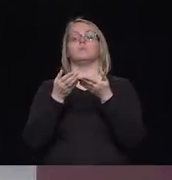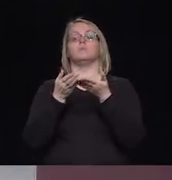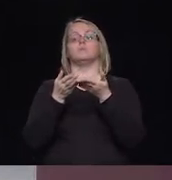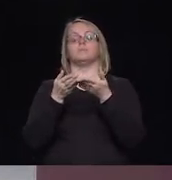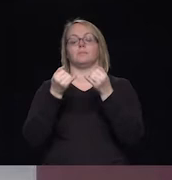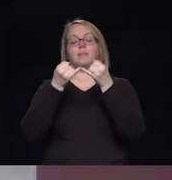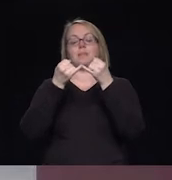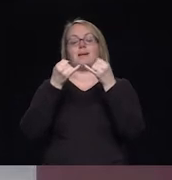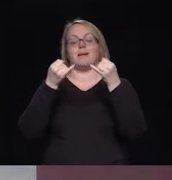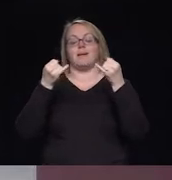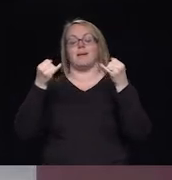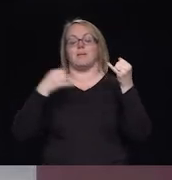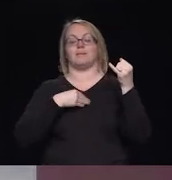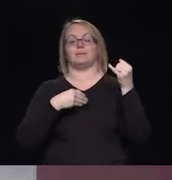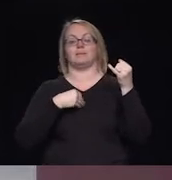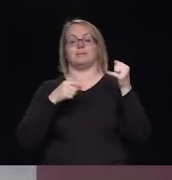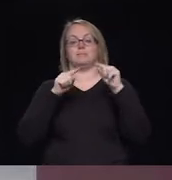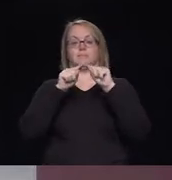A cut.